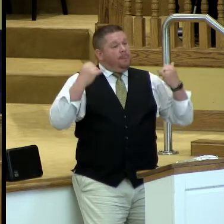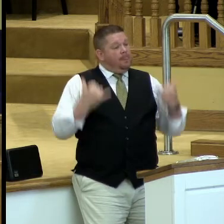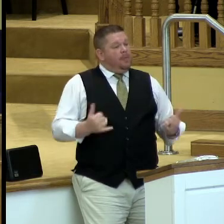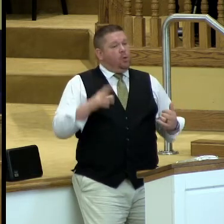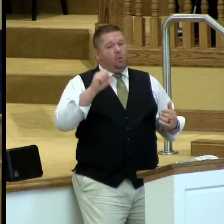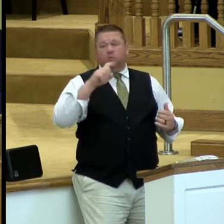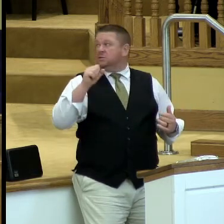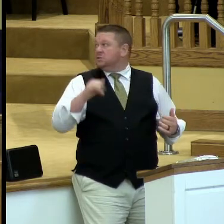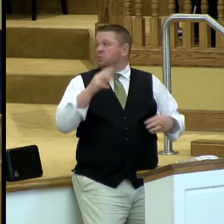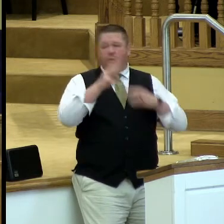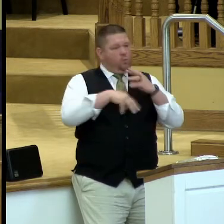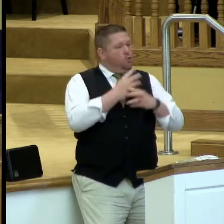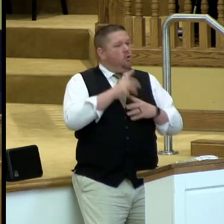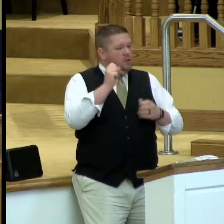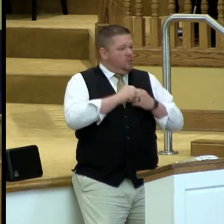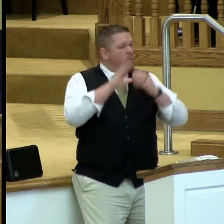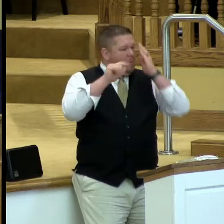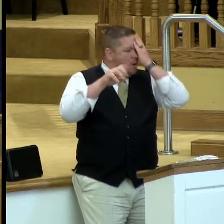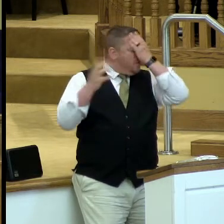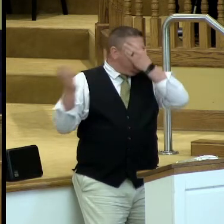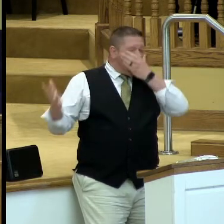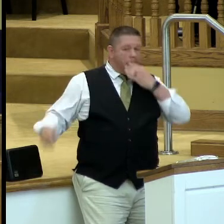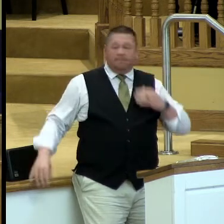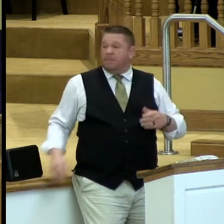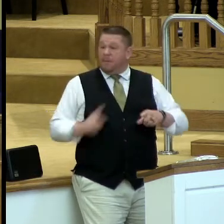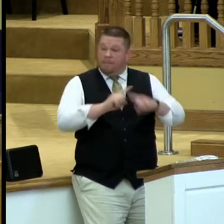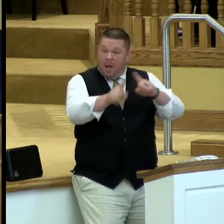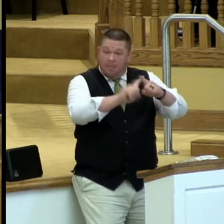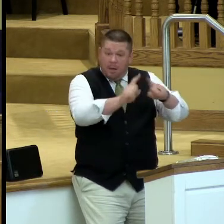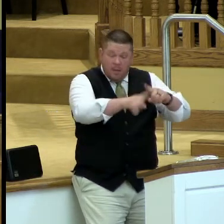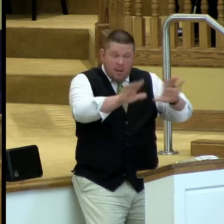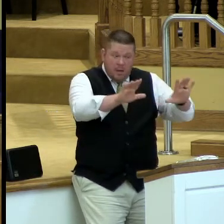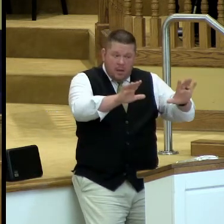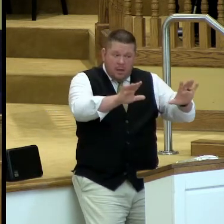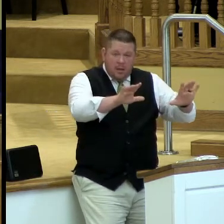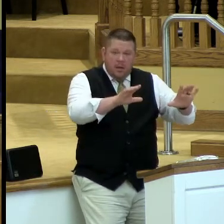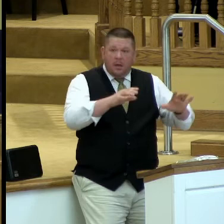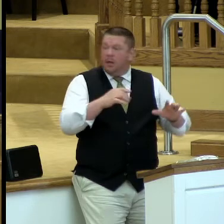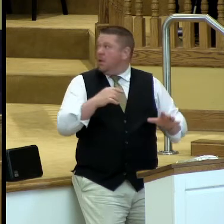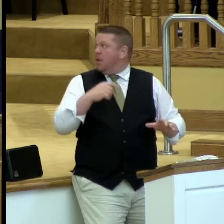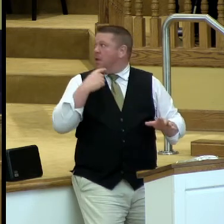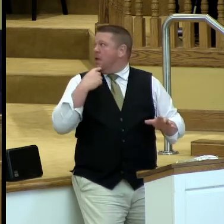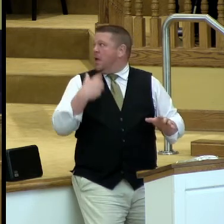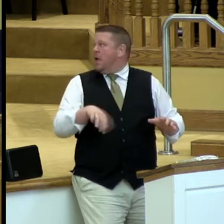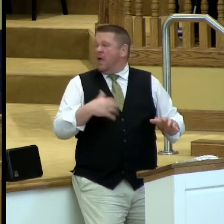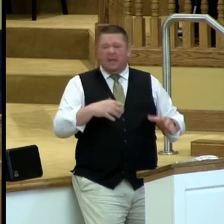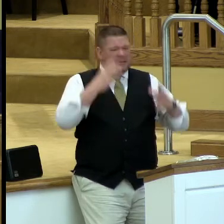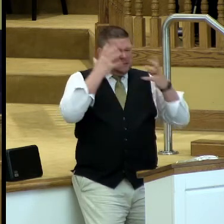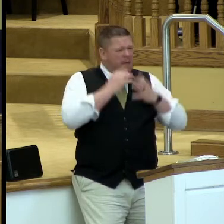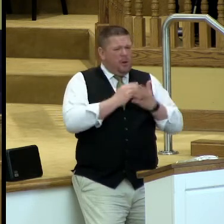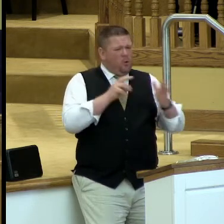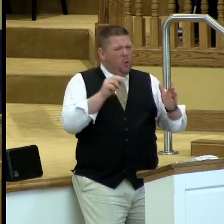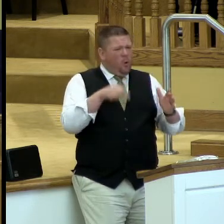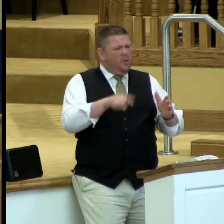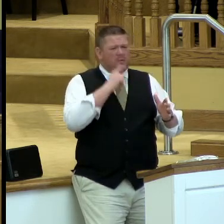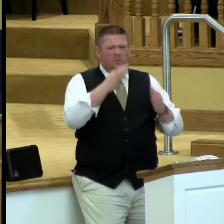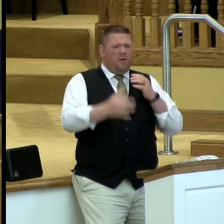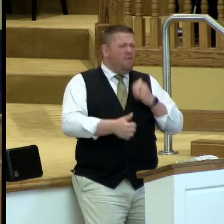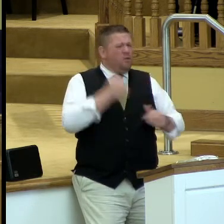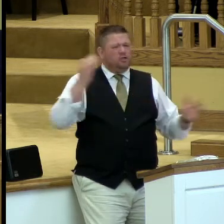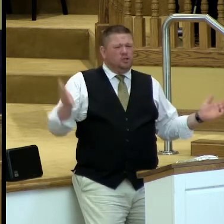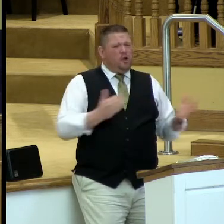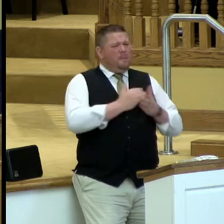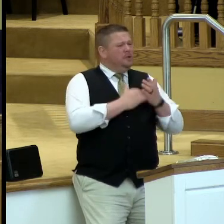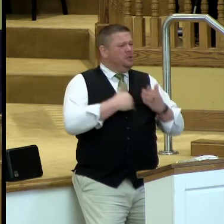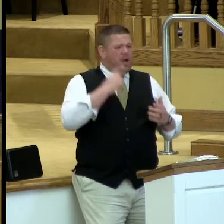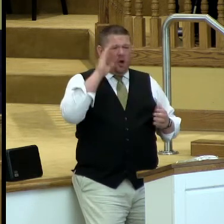And useless, right? This is what the world does with a bottle. But, oh, everyone's like, oh, it's a sad message. No, this is one of the most